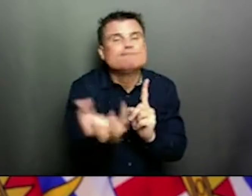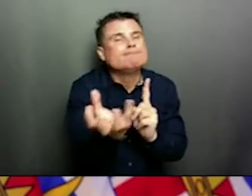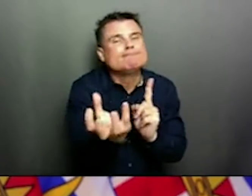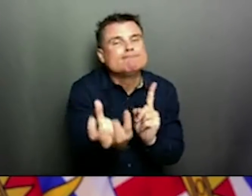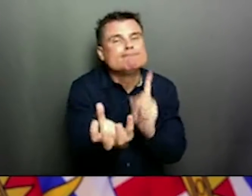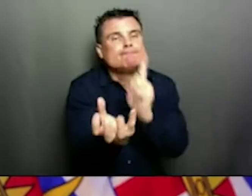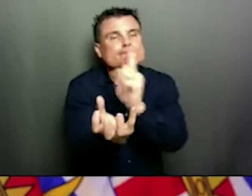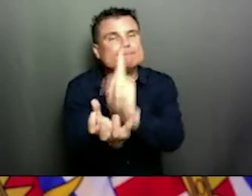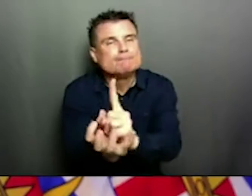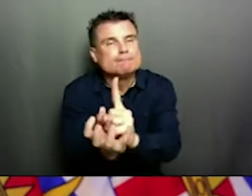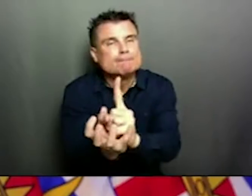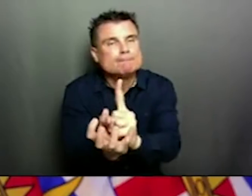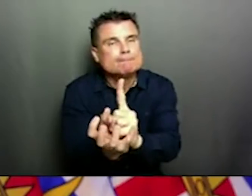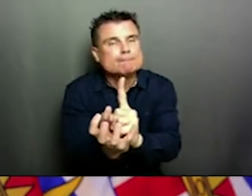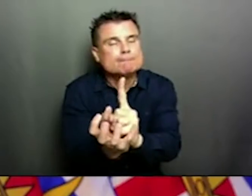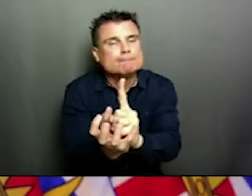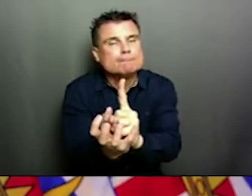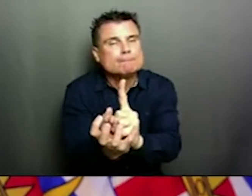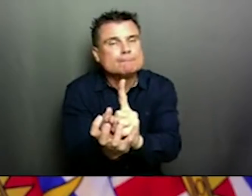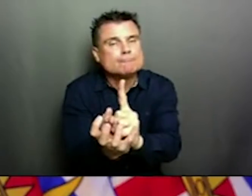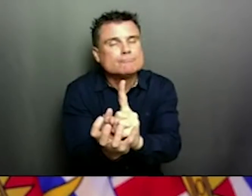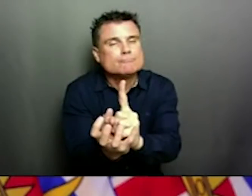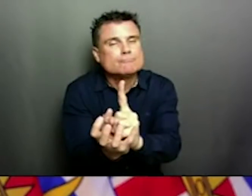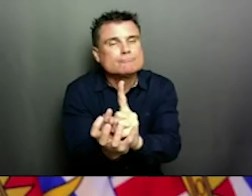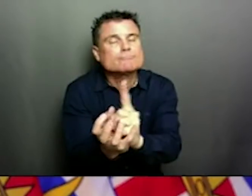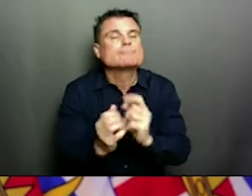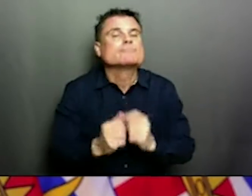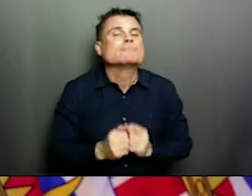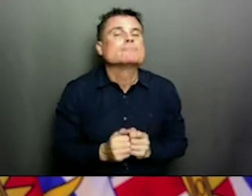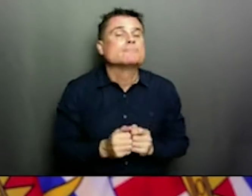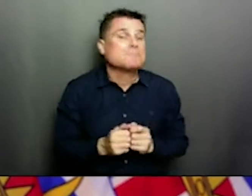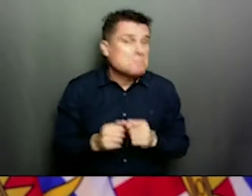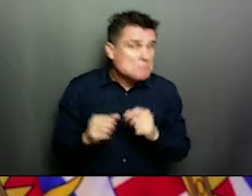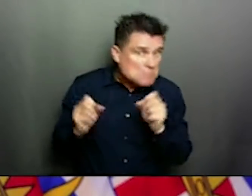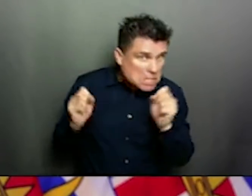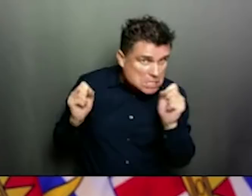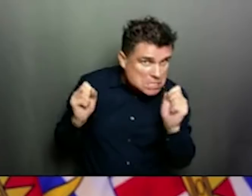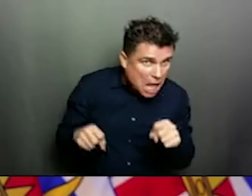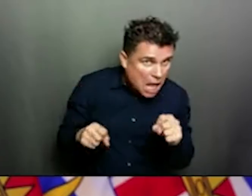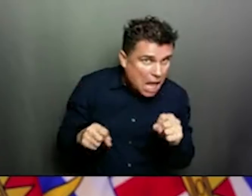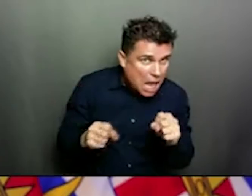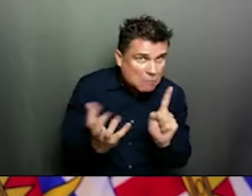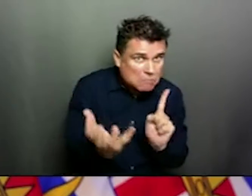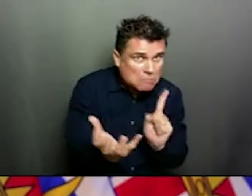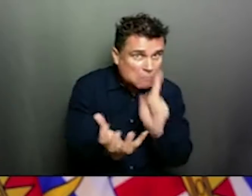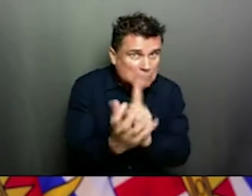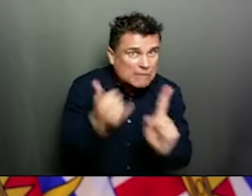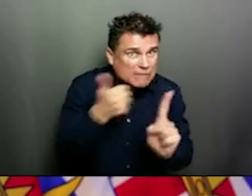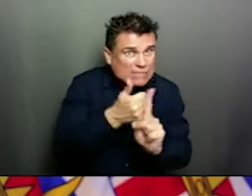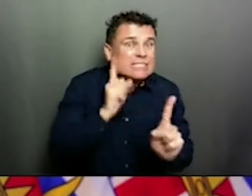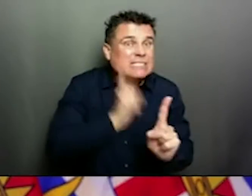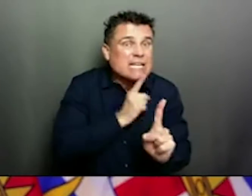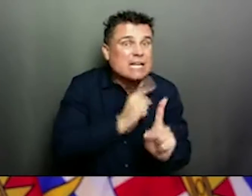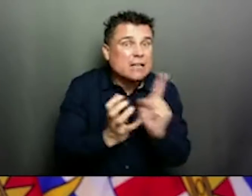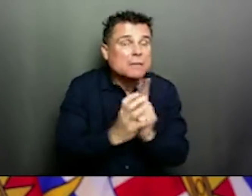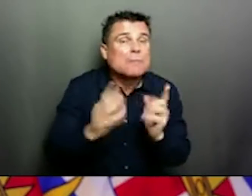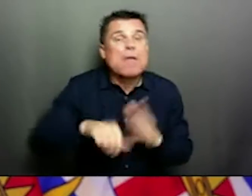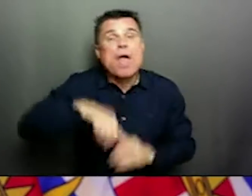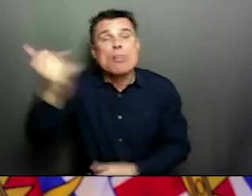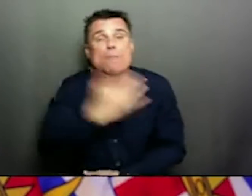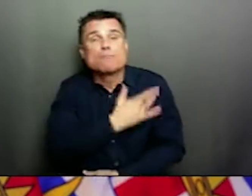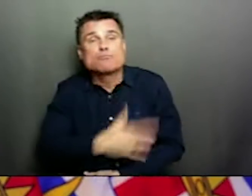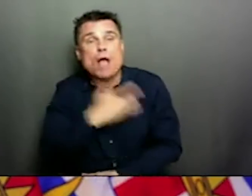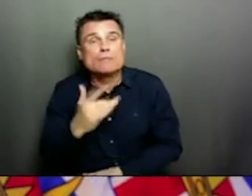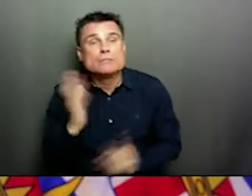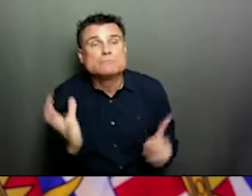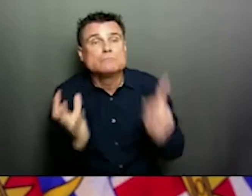are trying to find light in this, but is around Santa Claus. And I know you've spoken about this before. What sort of rules are